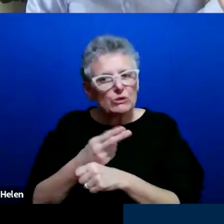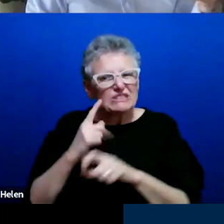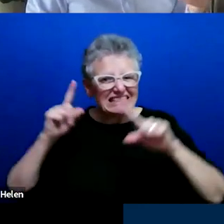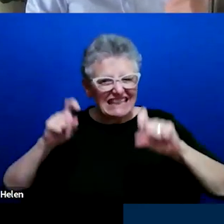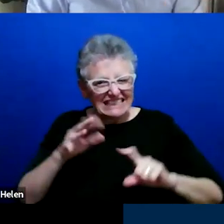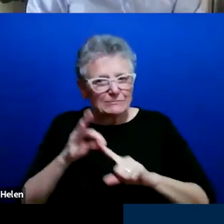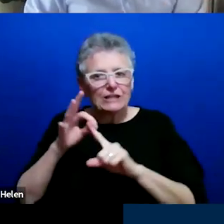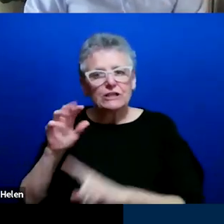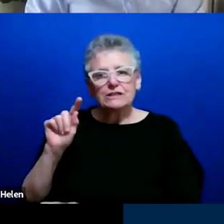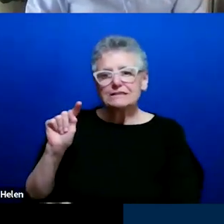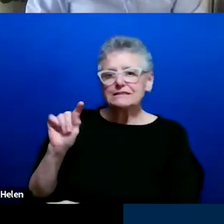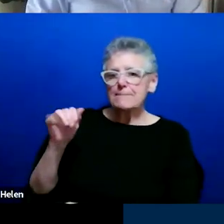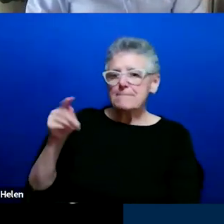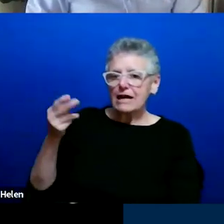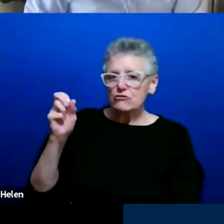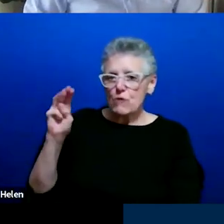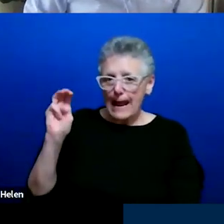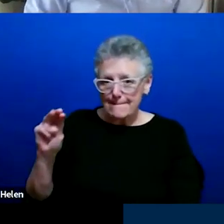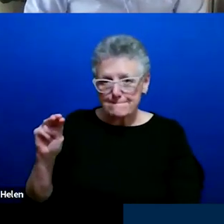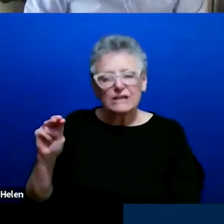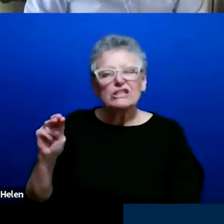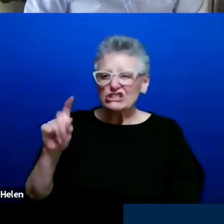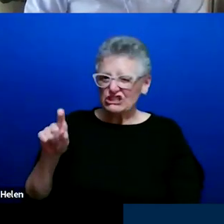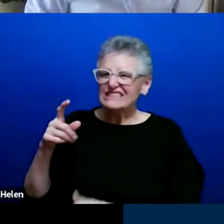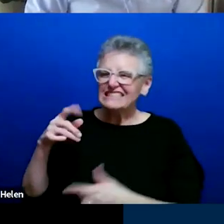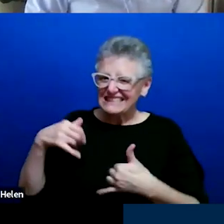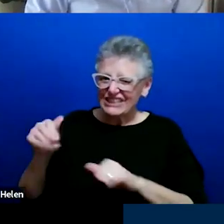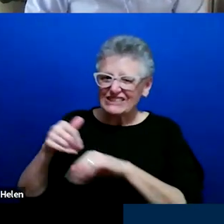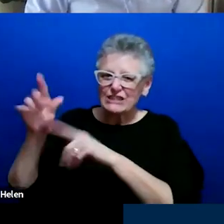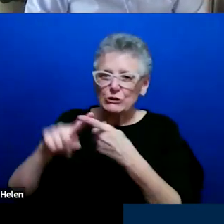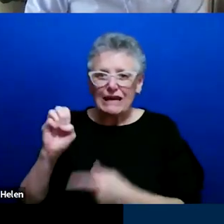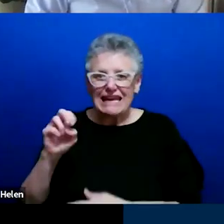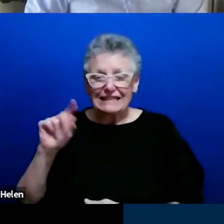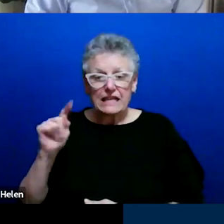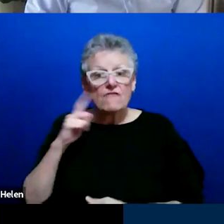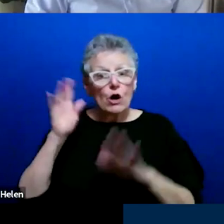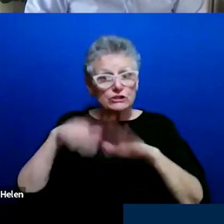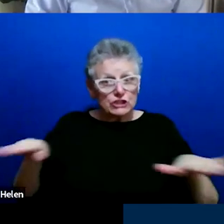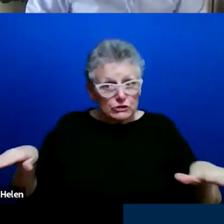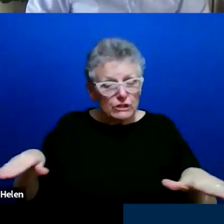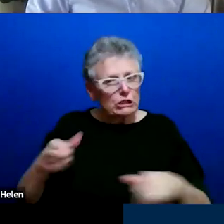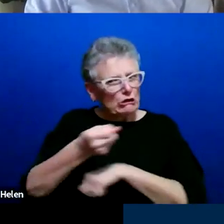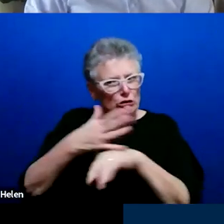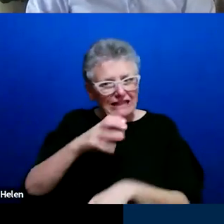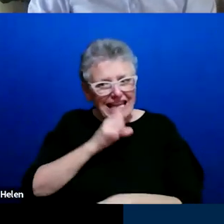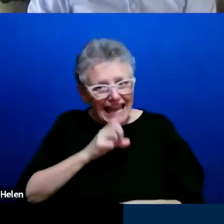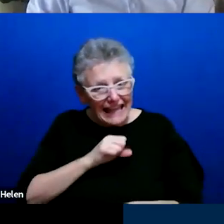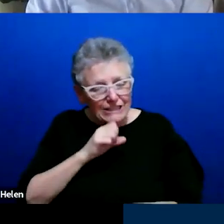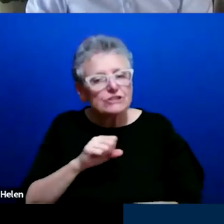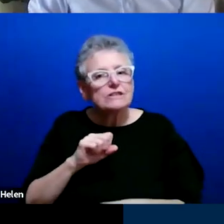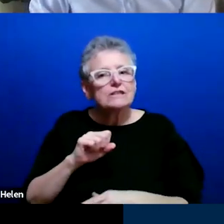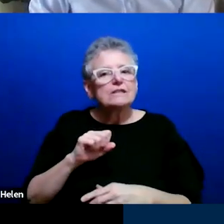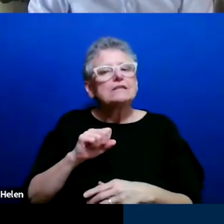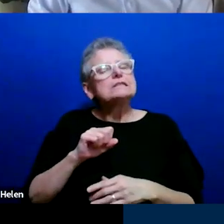Even then, you probably should still send to an ENT. Pediatric hearing loss in the early critical period. When you start getting